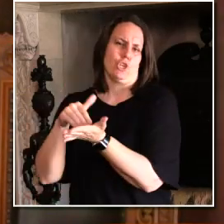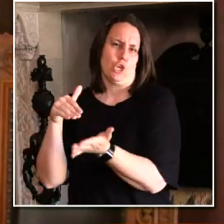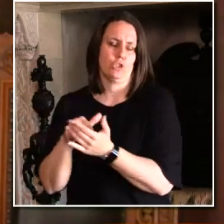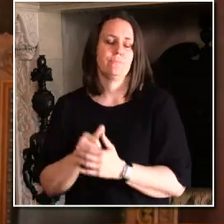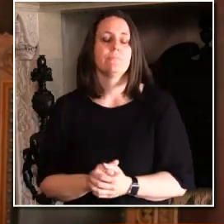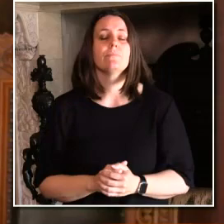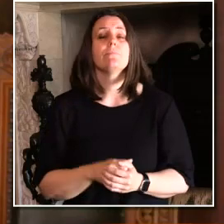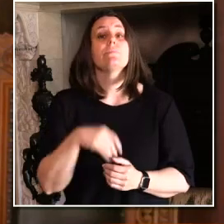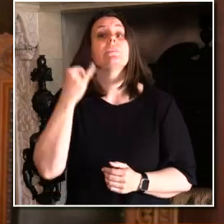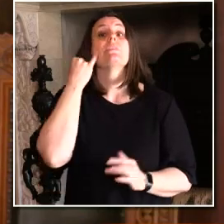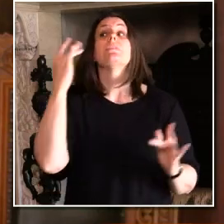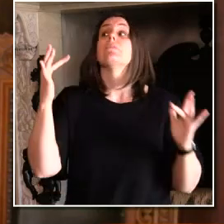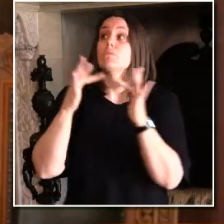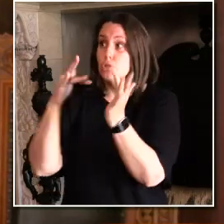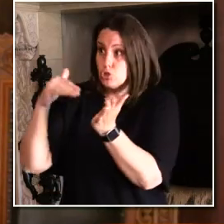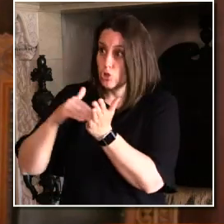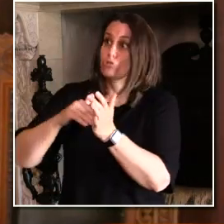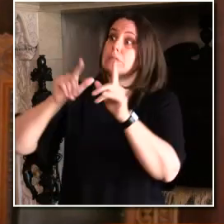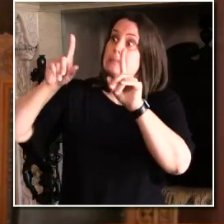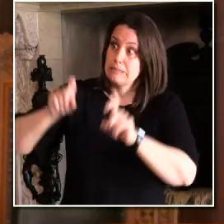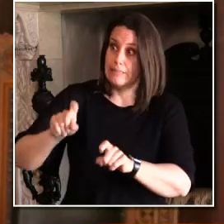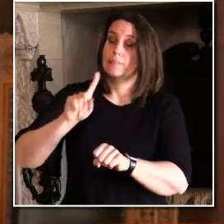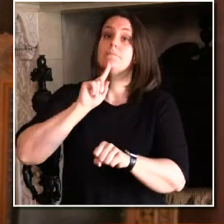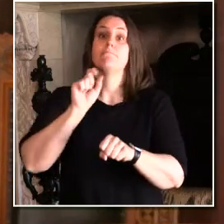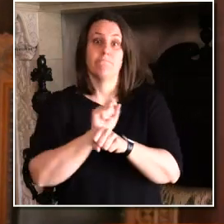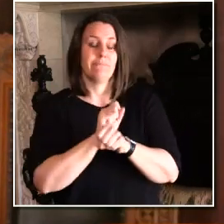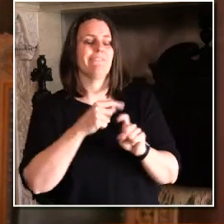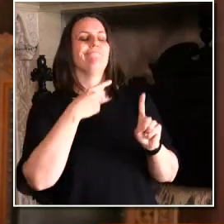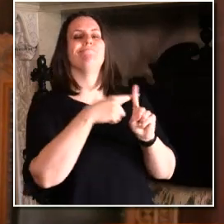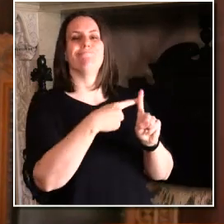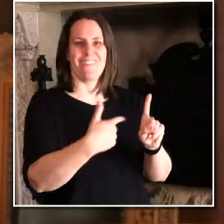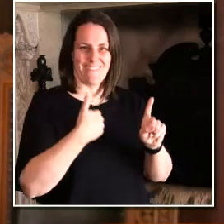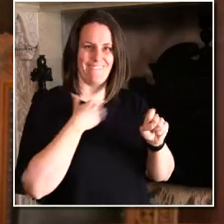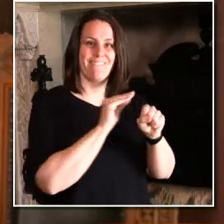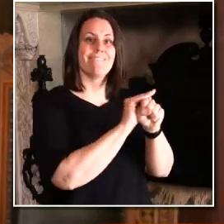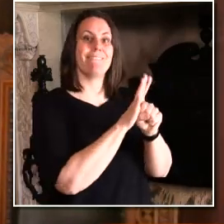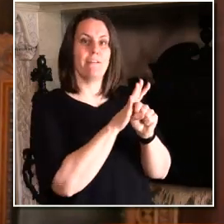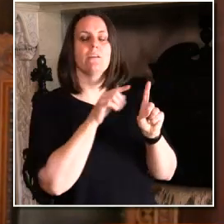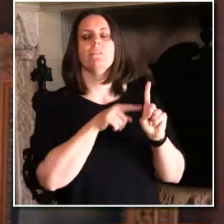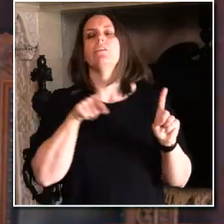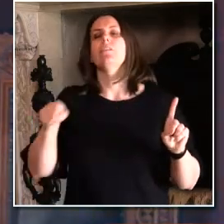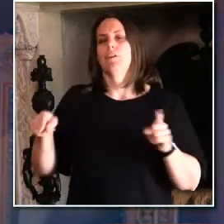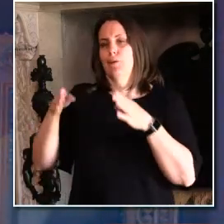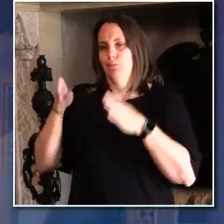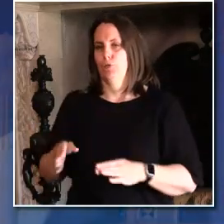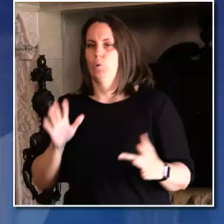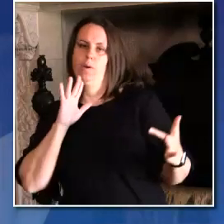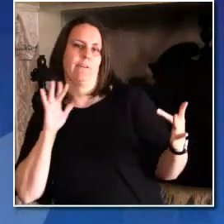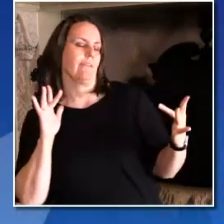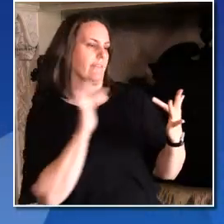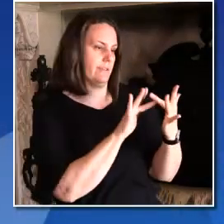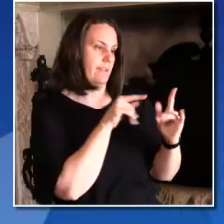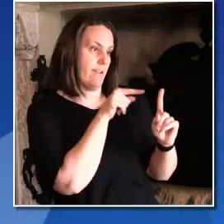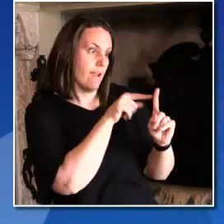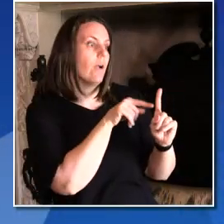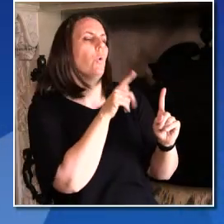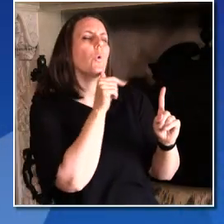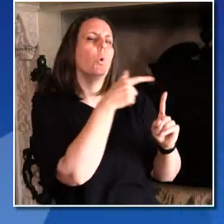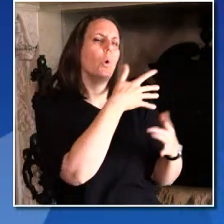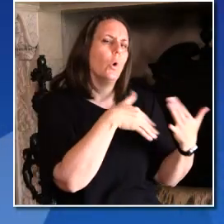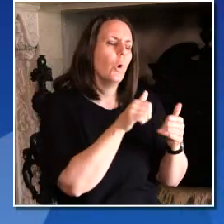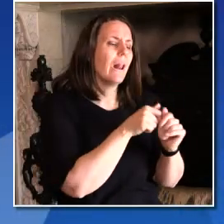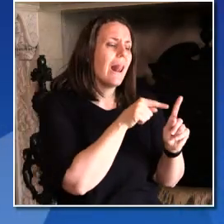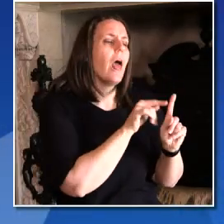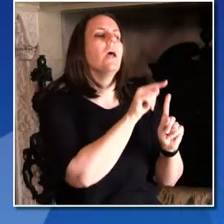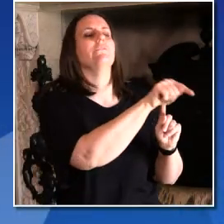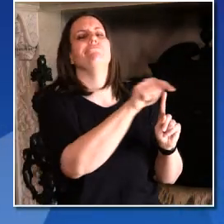their contacts and then do contact tracing out from there. And if someone tests positive, will a